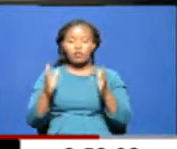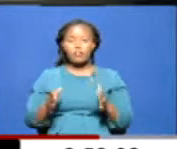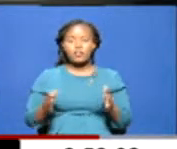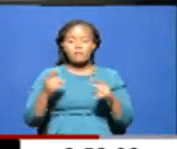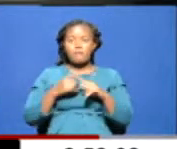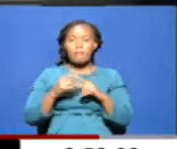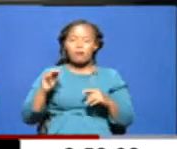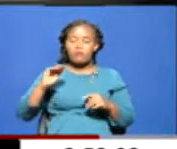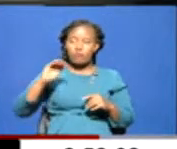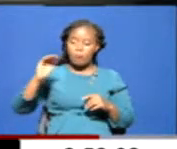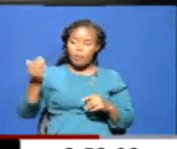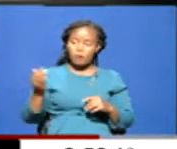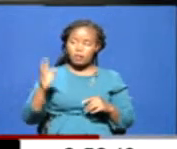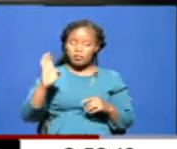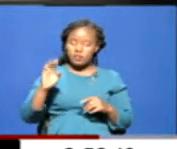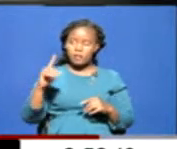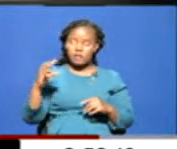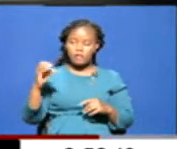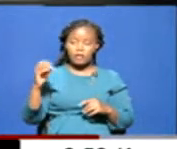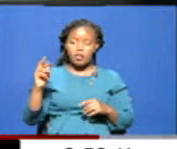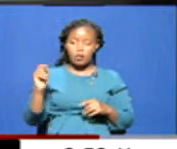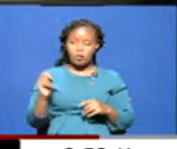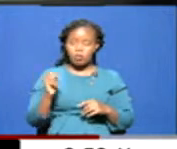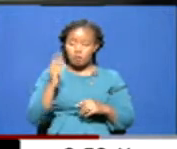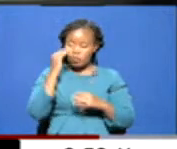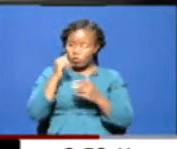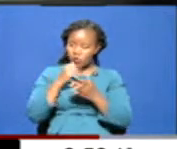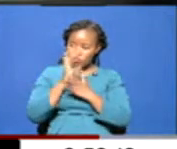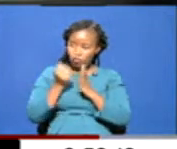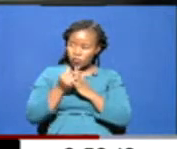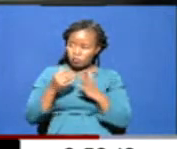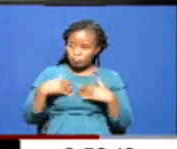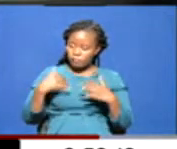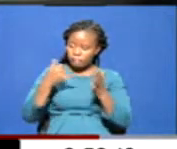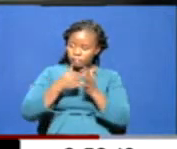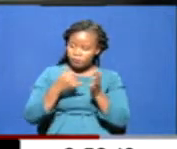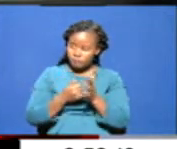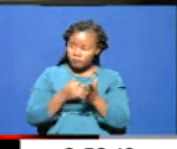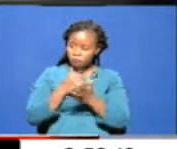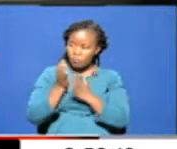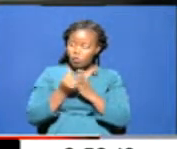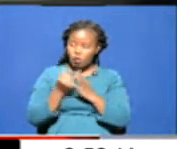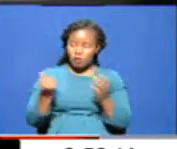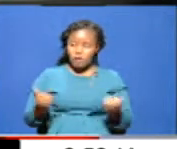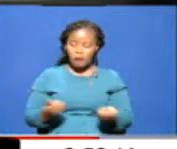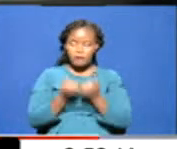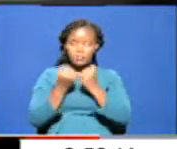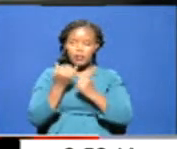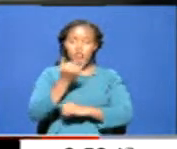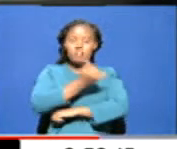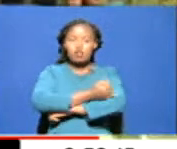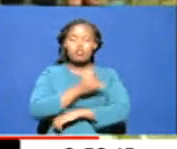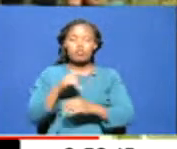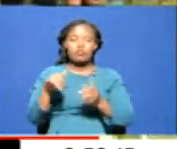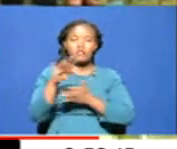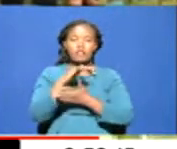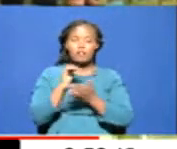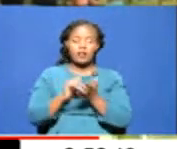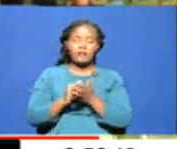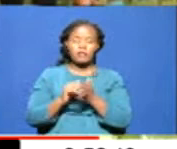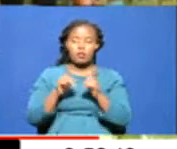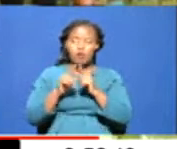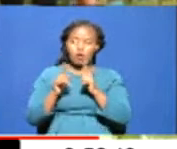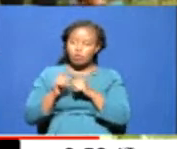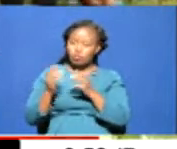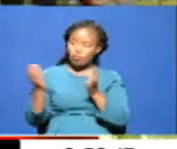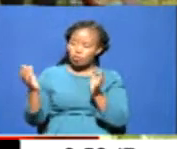and resolve issues affecting the sector. The session was held at Mount Elgon High Altitude Training Center in Kaptamo Ward, where different athletes spoke